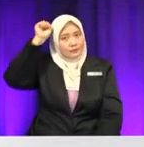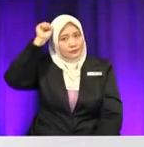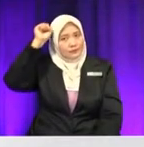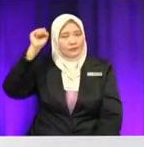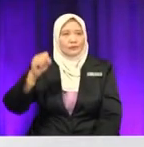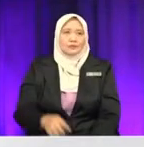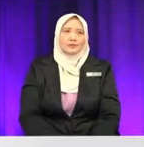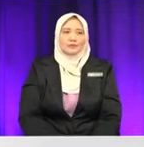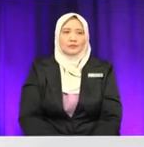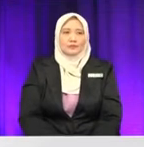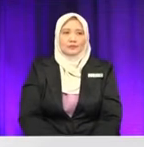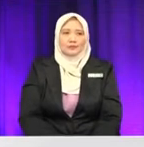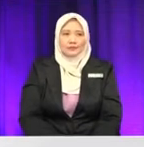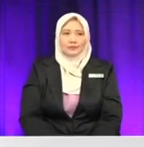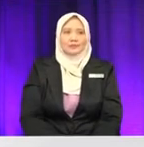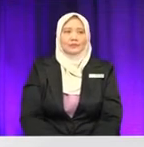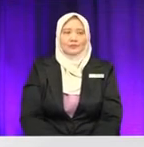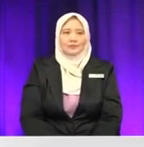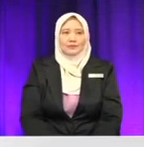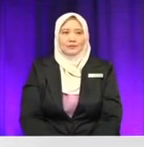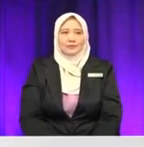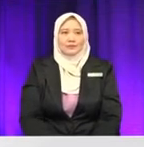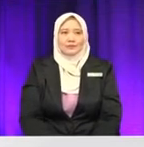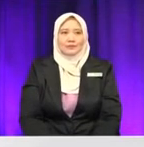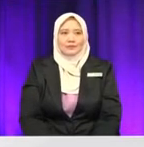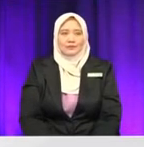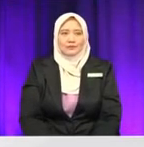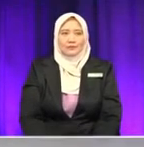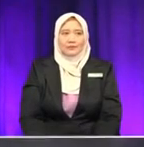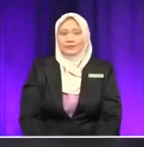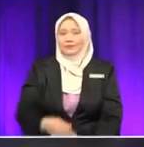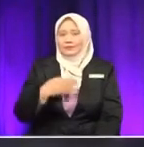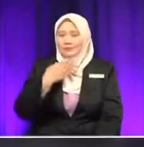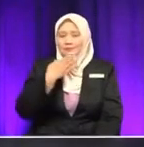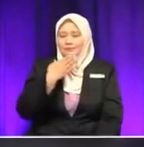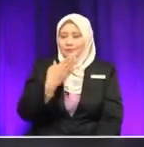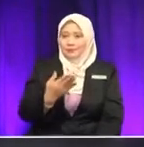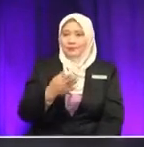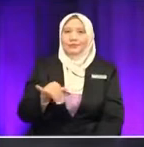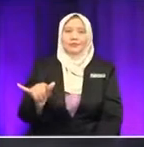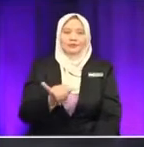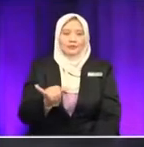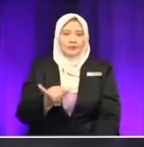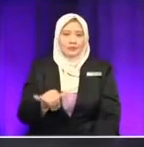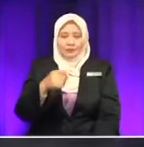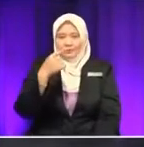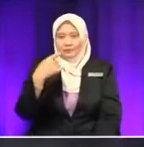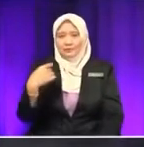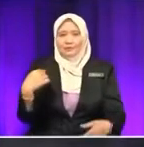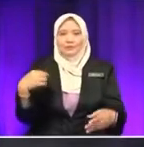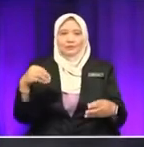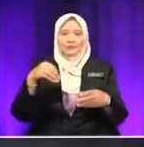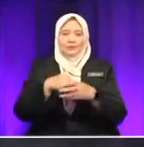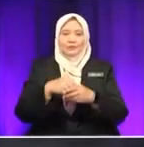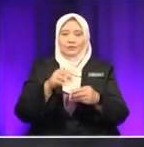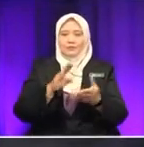Just call me Aiman. All right, hi, Tivia. Aiman. Okay. Right, thank you so much for joining us, lovely pupils. And pupils at home,